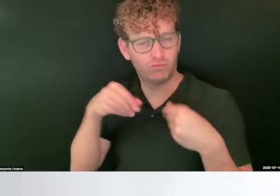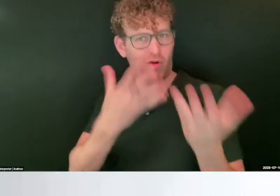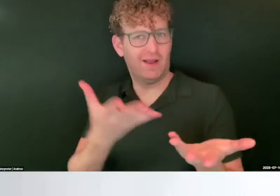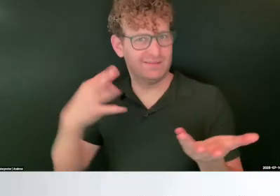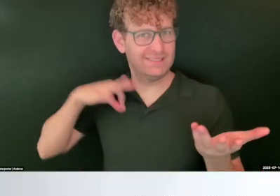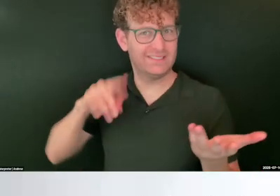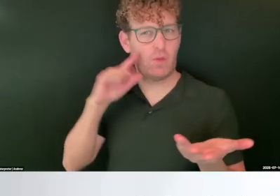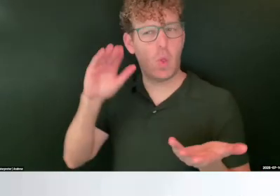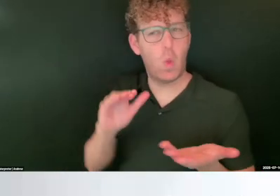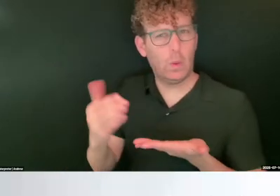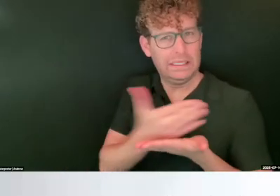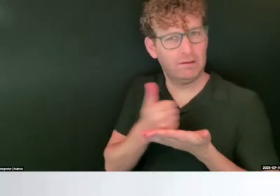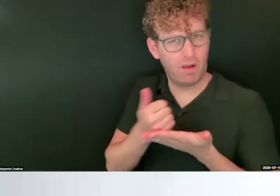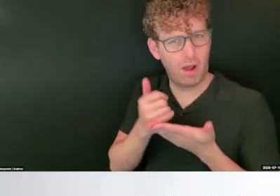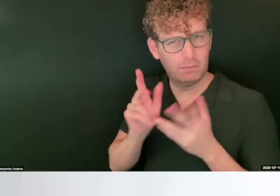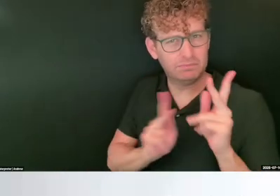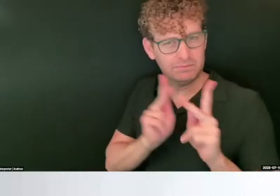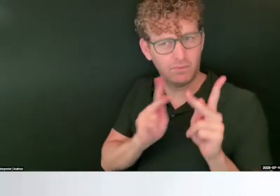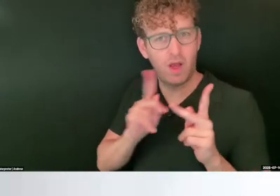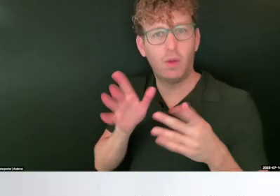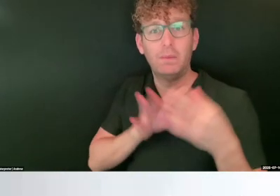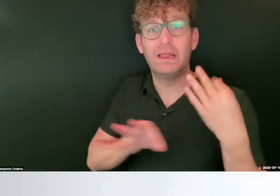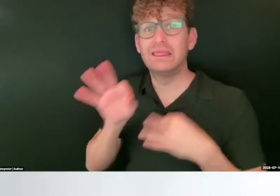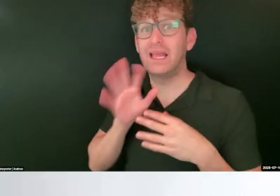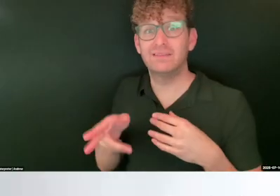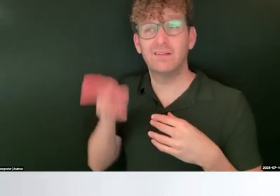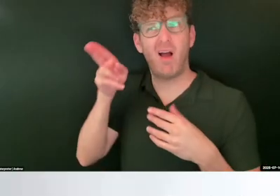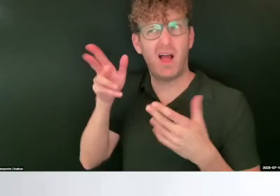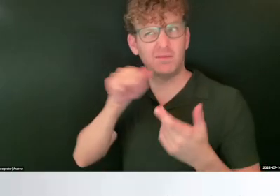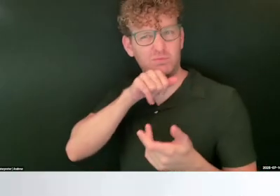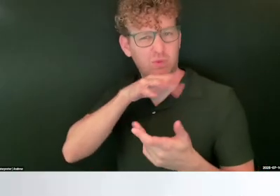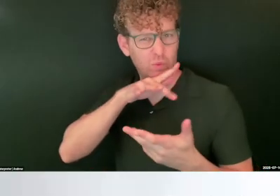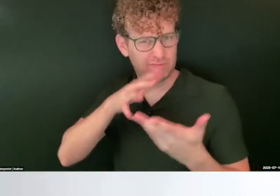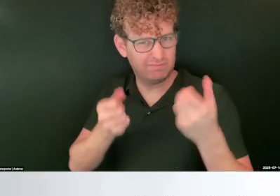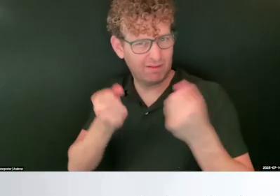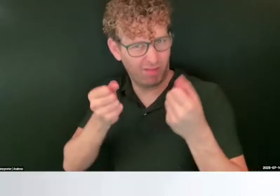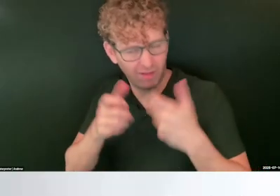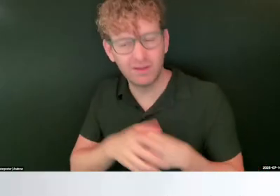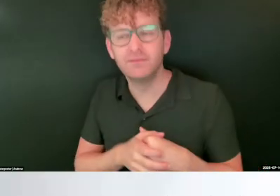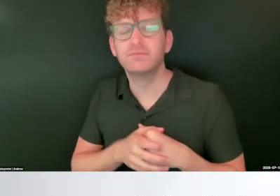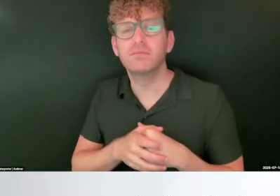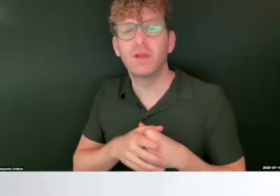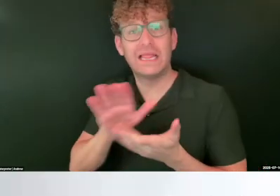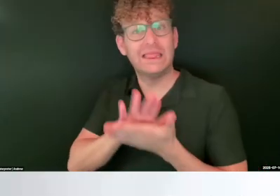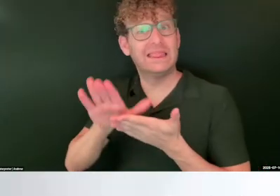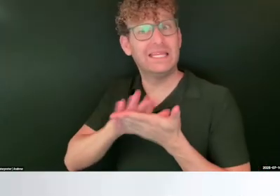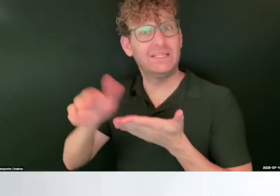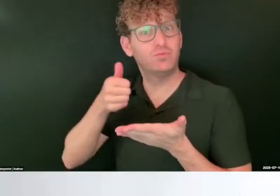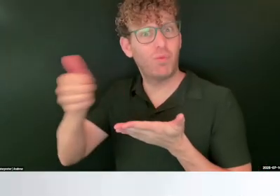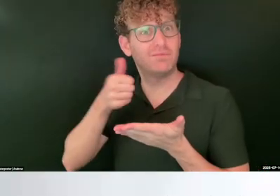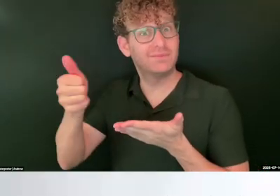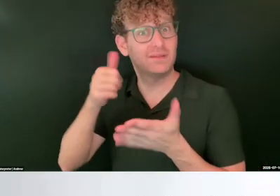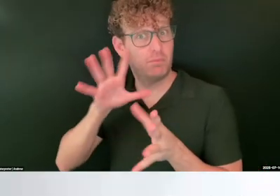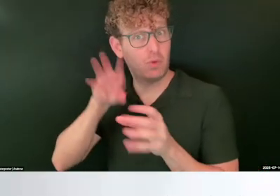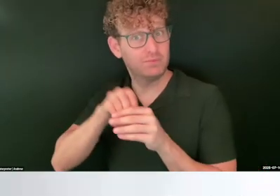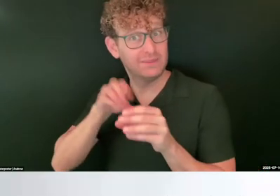as they replace their higher polluting vehicles with cleaner transportation. Participants receive as much as $12,000 towards the